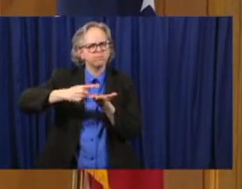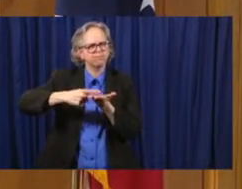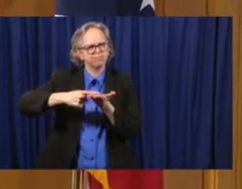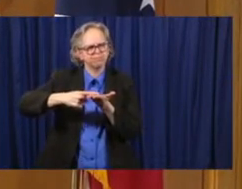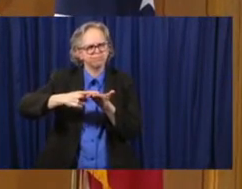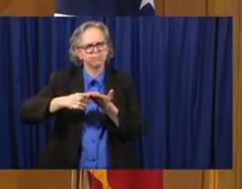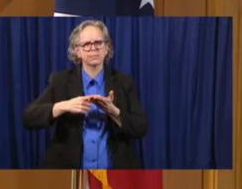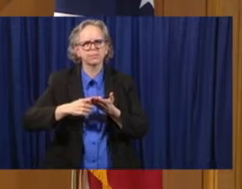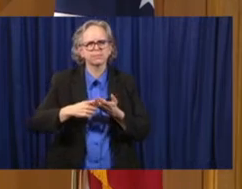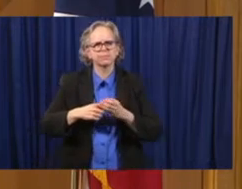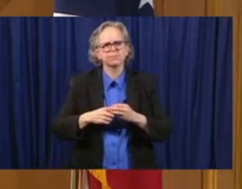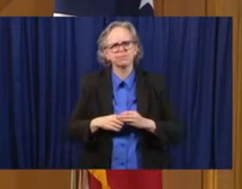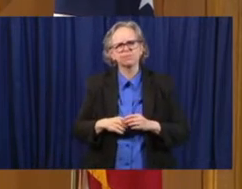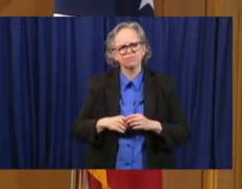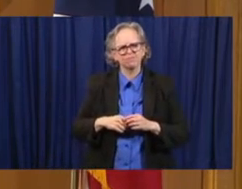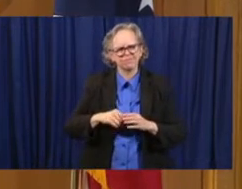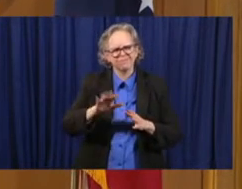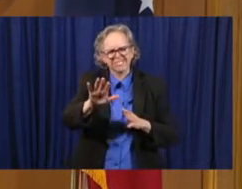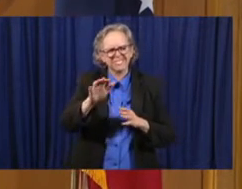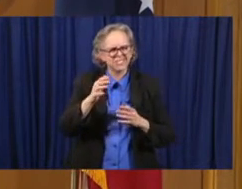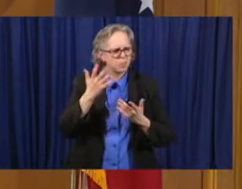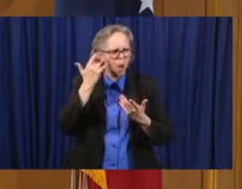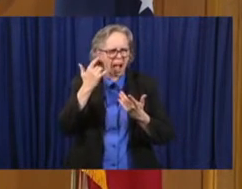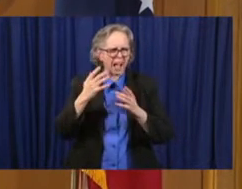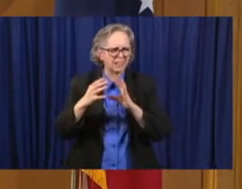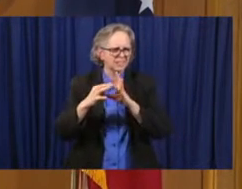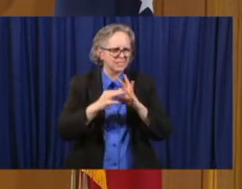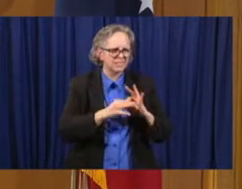of basic justice, that if you have